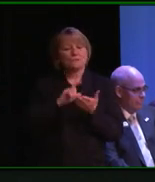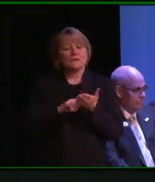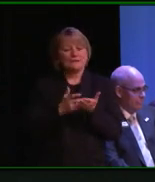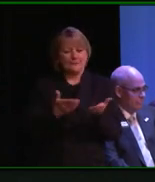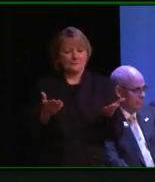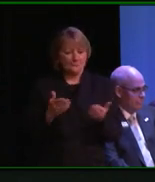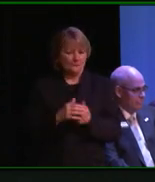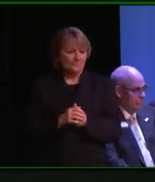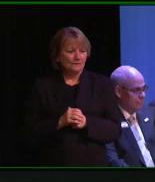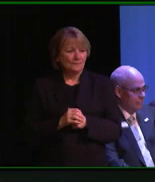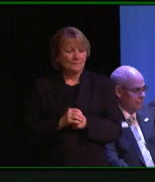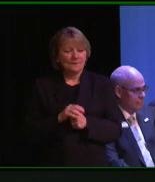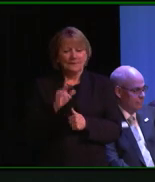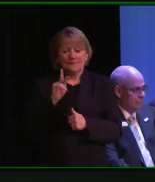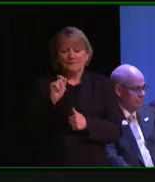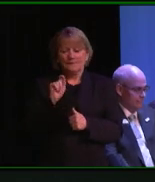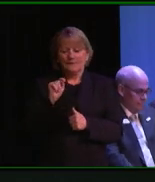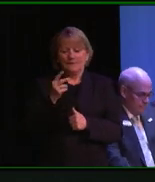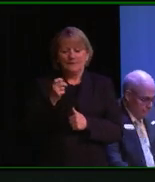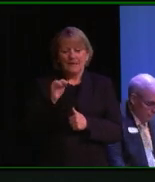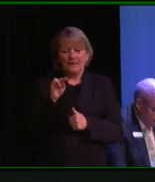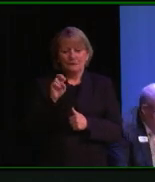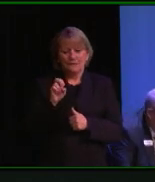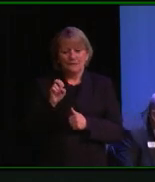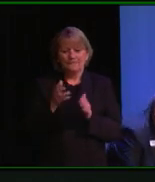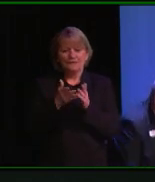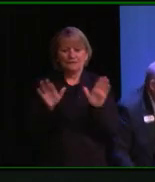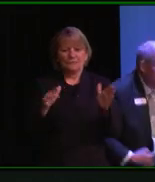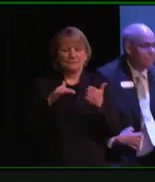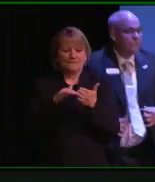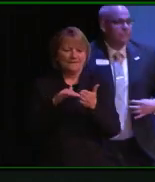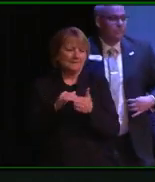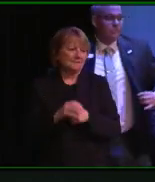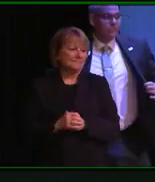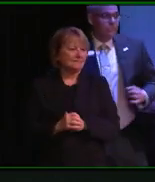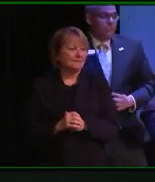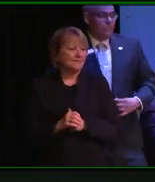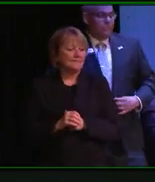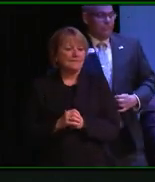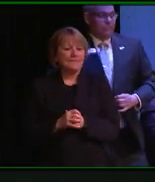recognized. Catherine Barton, General Studies.